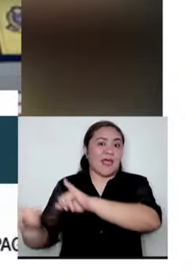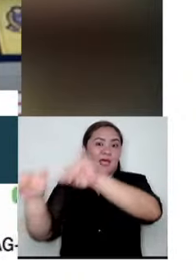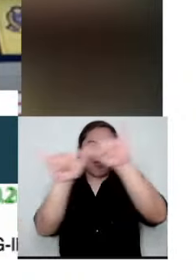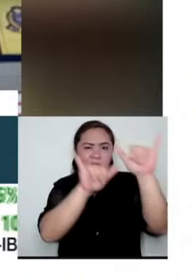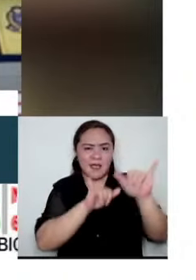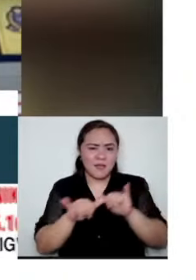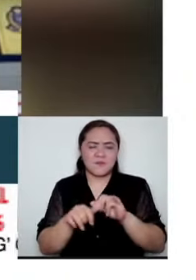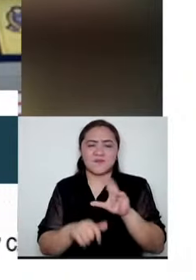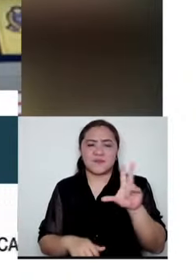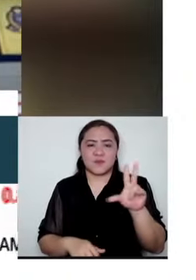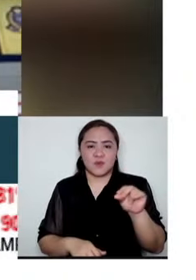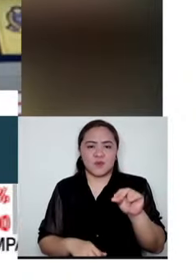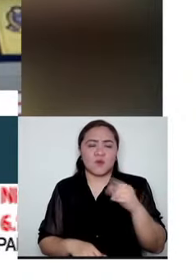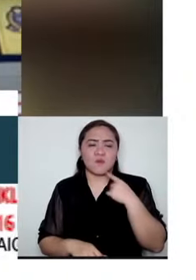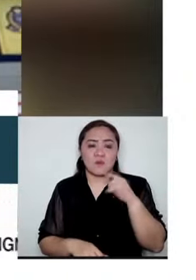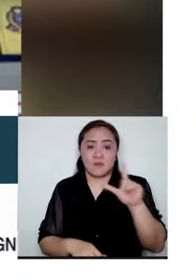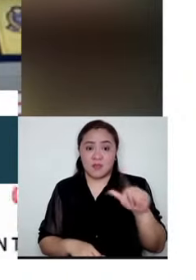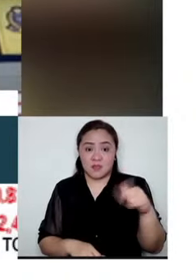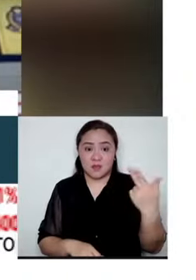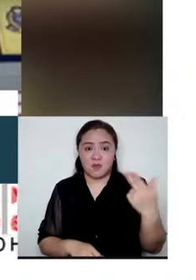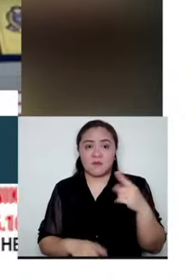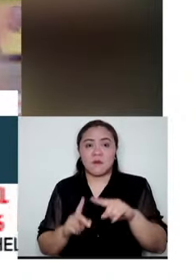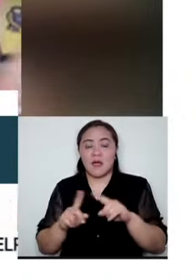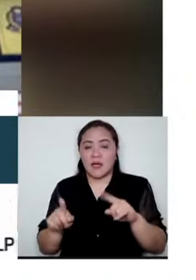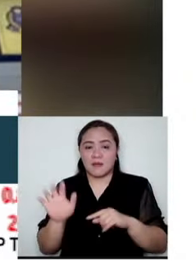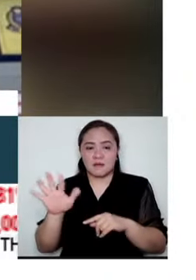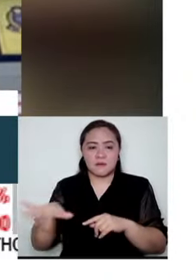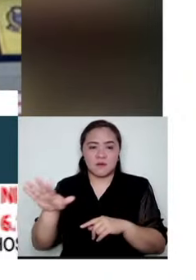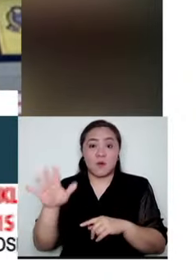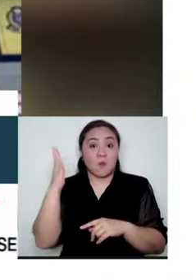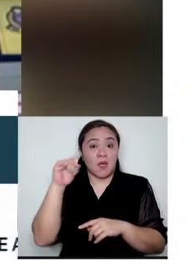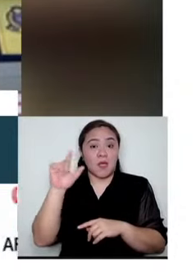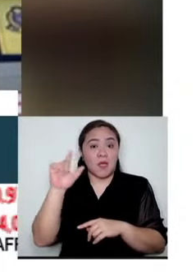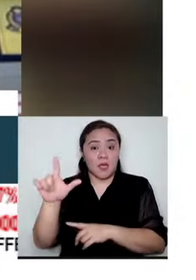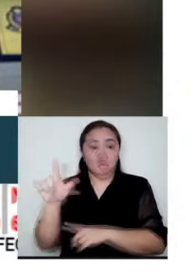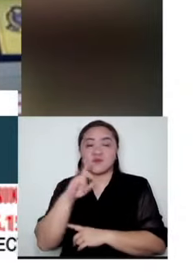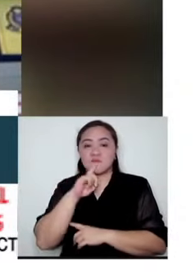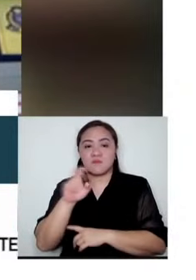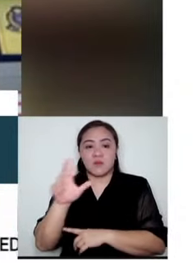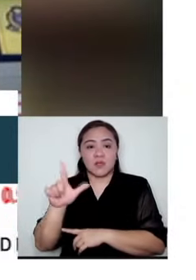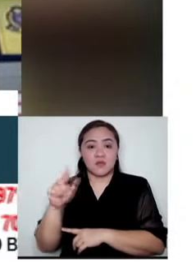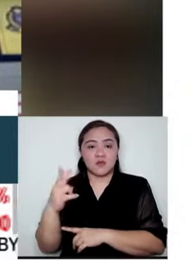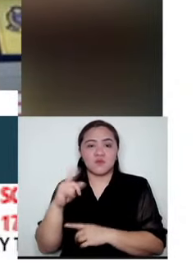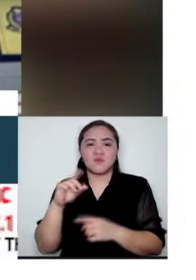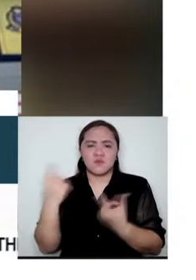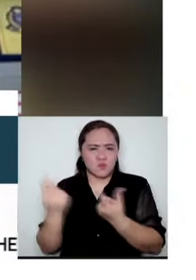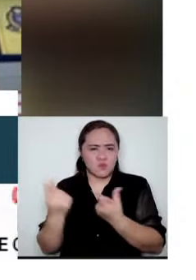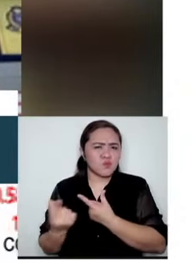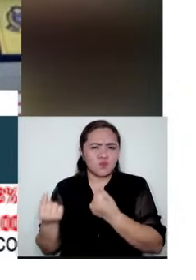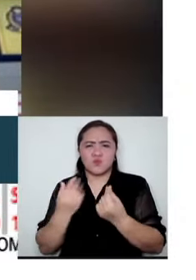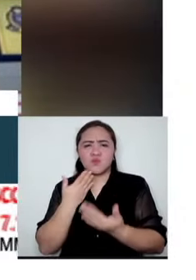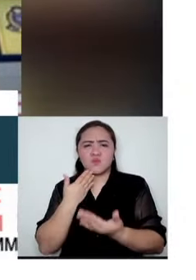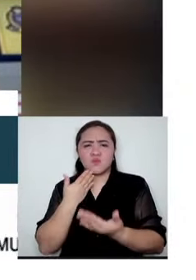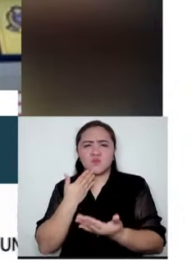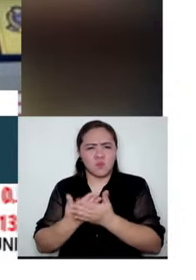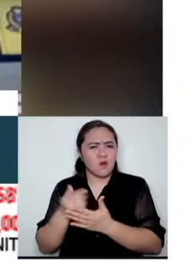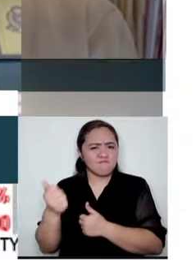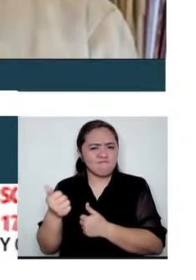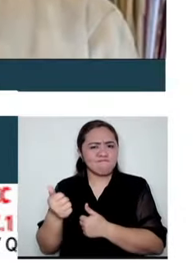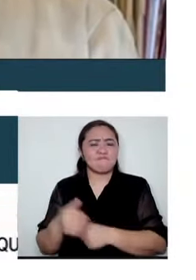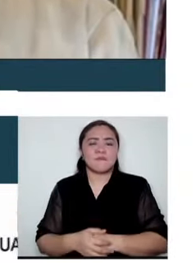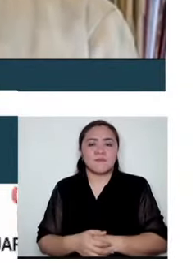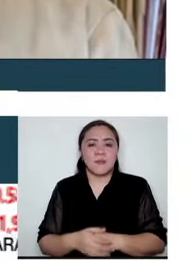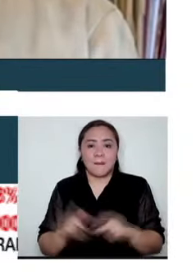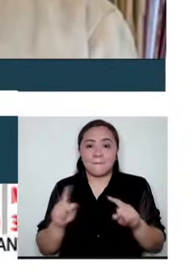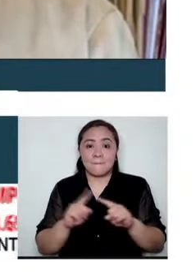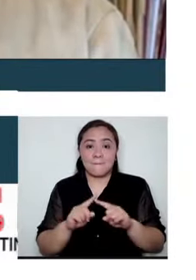All the LGU systems are flawed. They're doing good. Without them, we could have been in a worse situation, Carmina. Okay, so but then